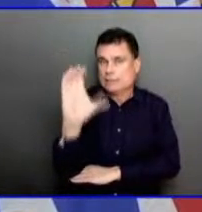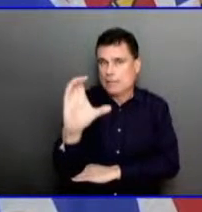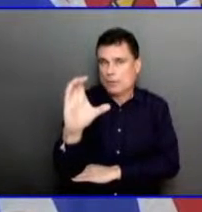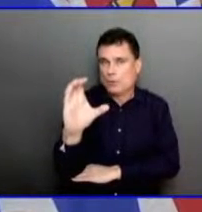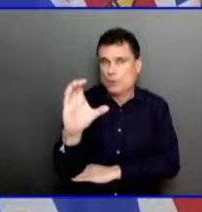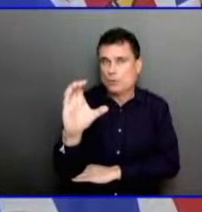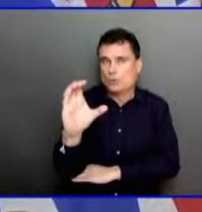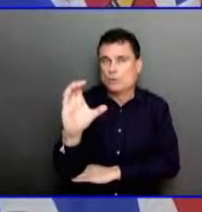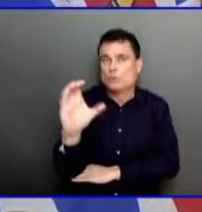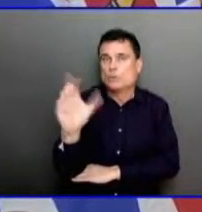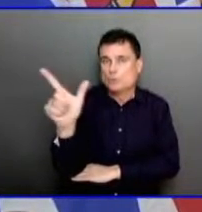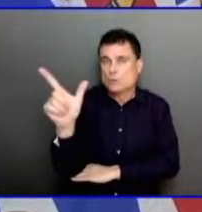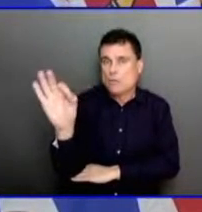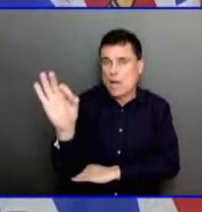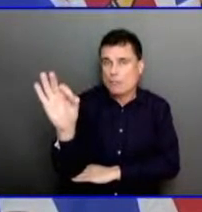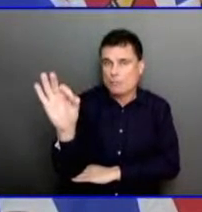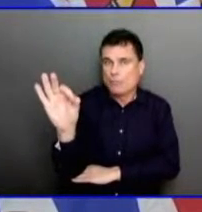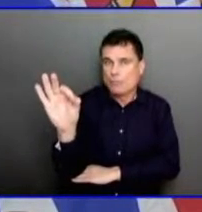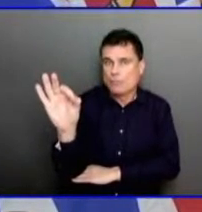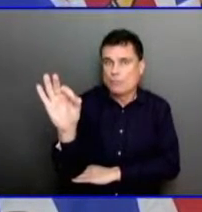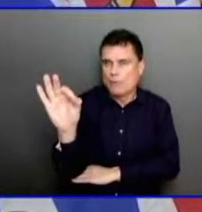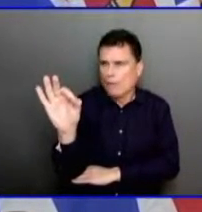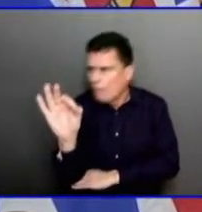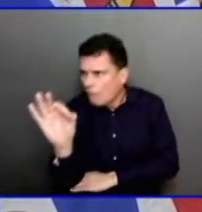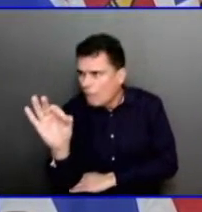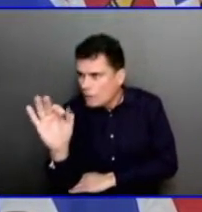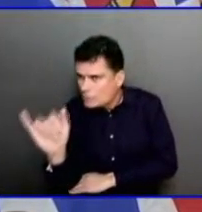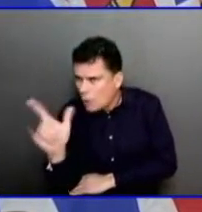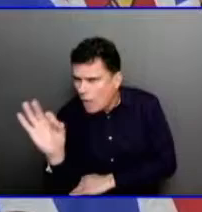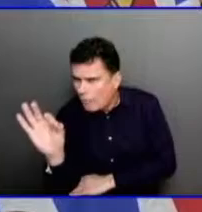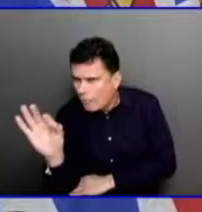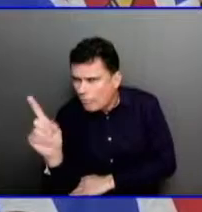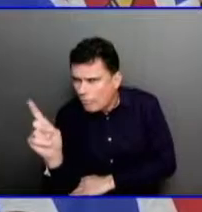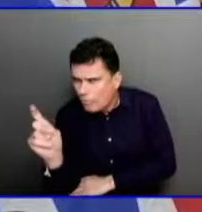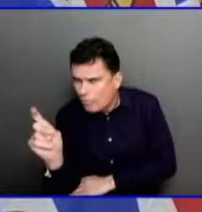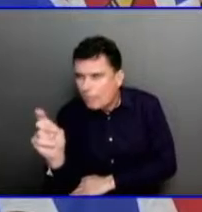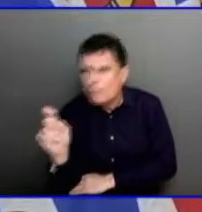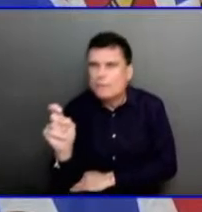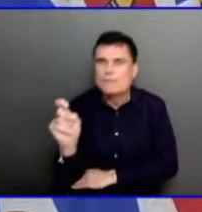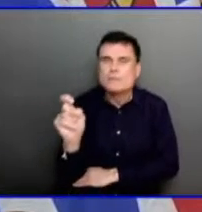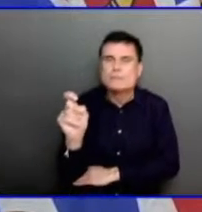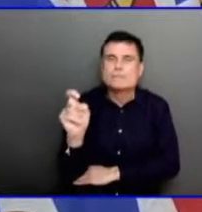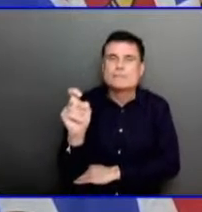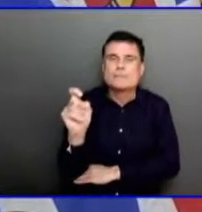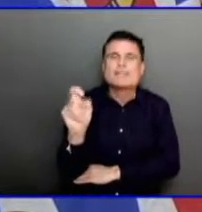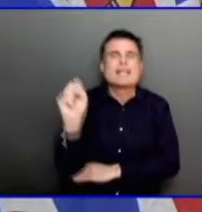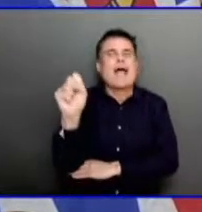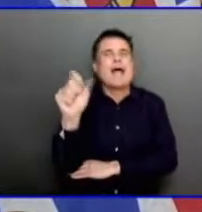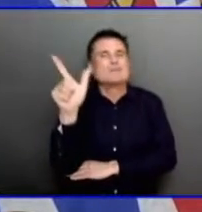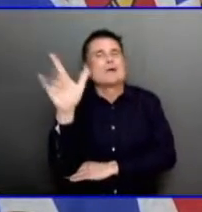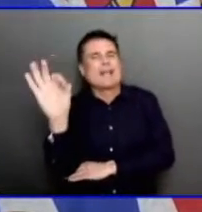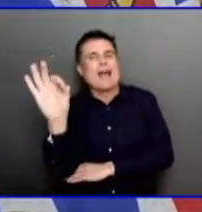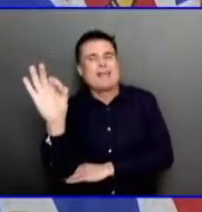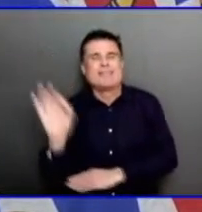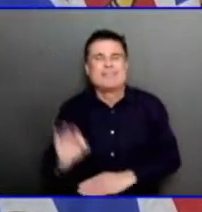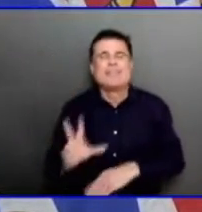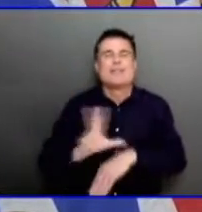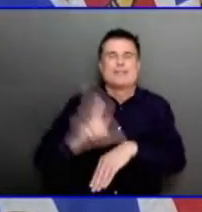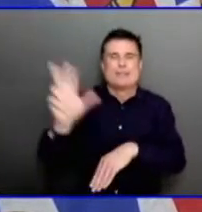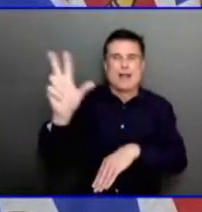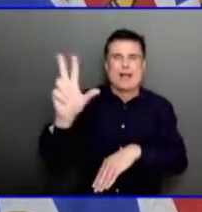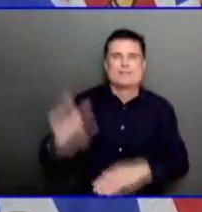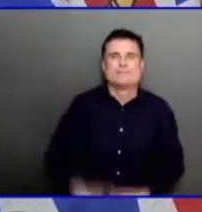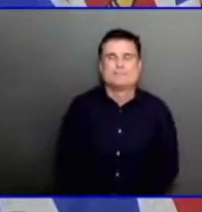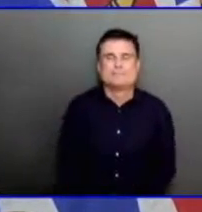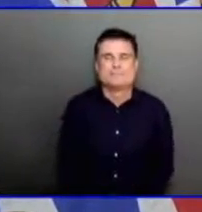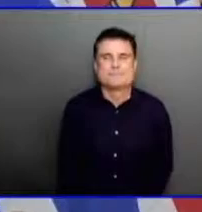29th, 8th. I'm getting signed, 28th, next Tuesday, in any event, at 3 o'clock. And with that, it's my honor to